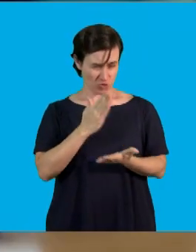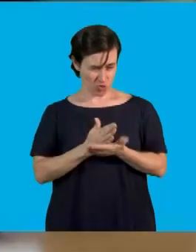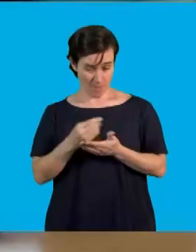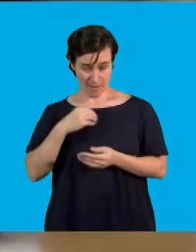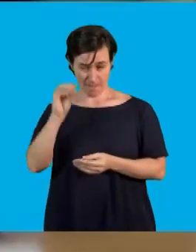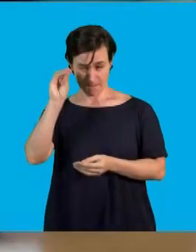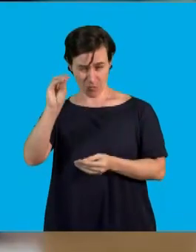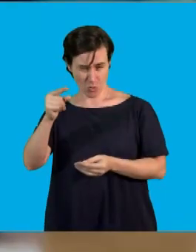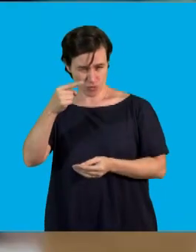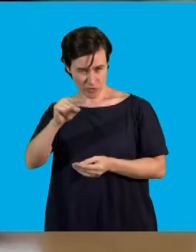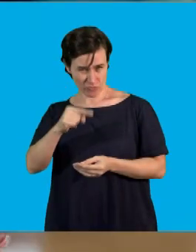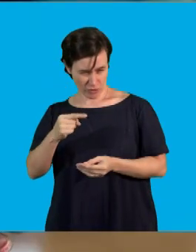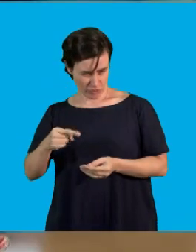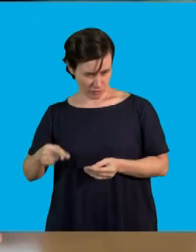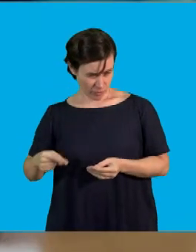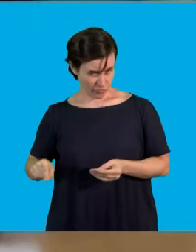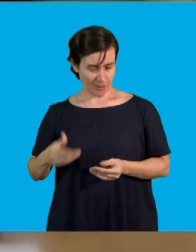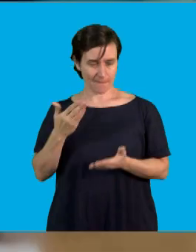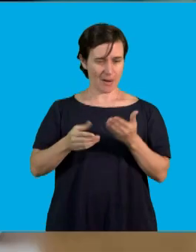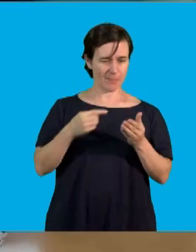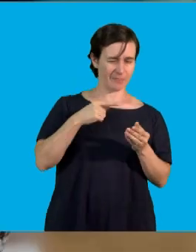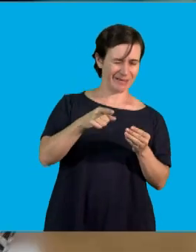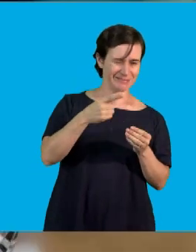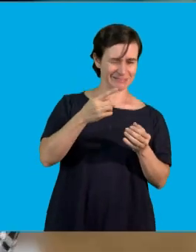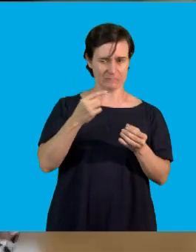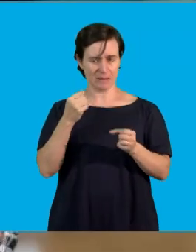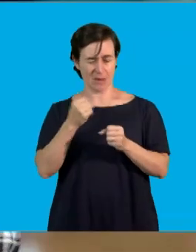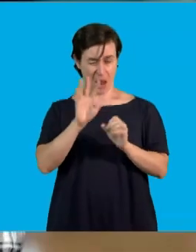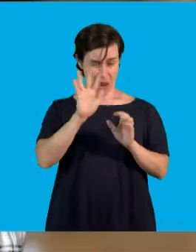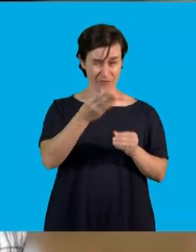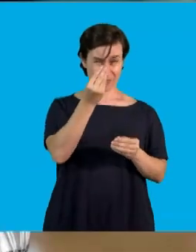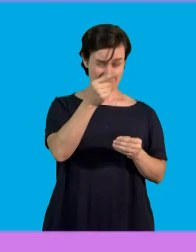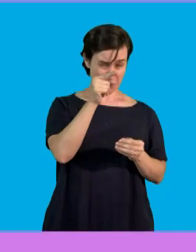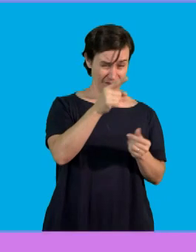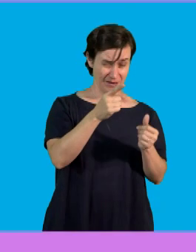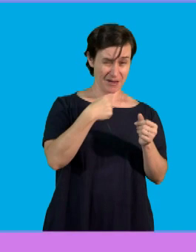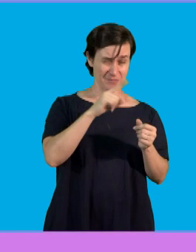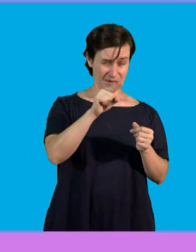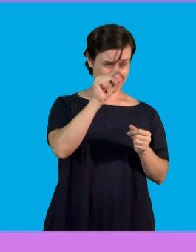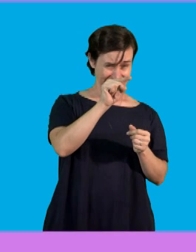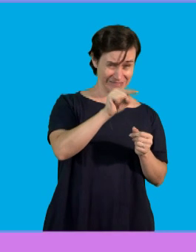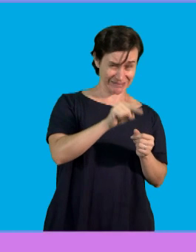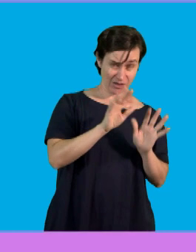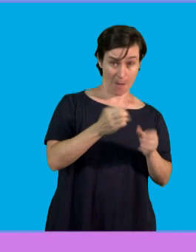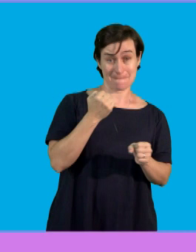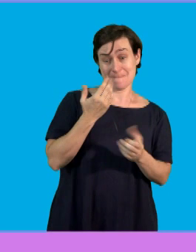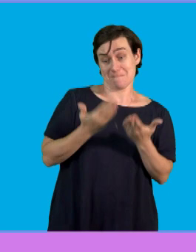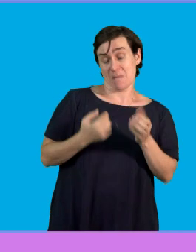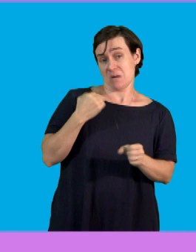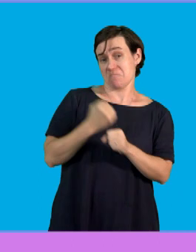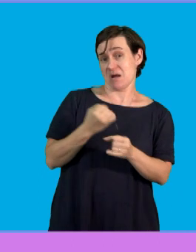all the values correctly, because now you are working with multiple values. So now firstly, we have our 20